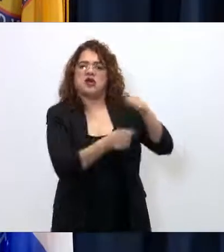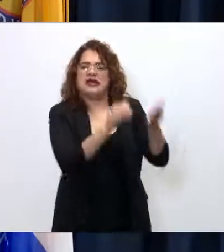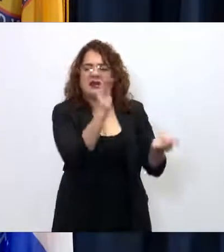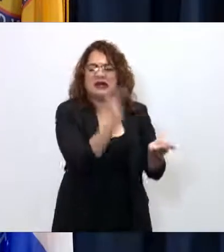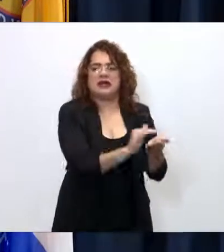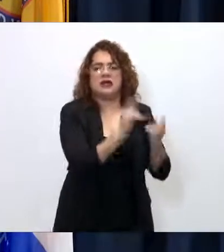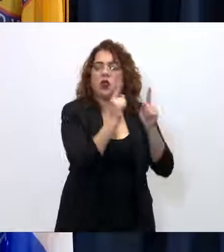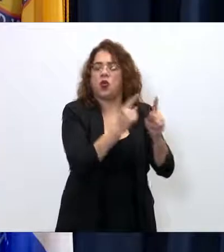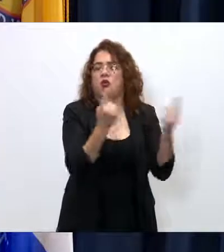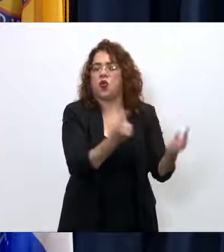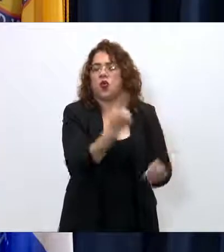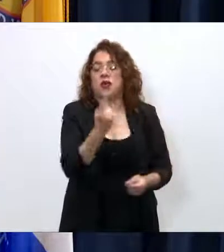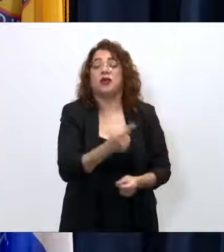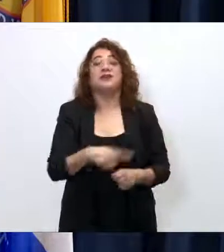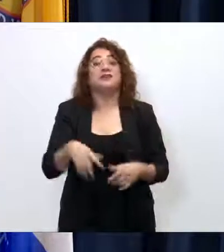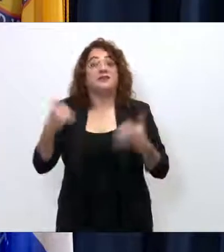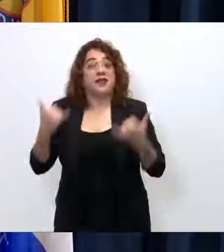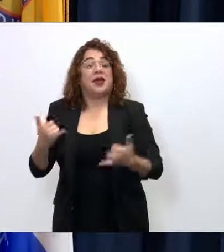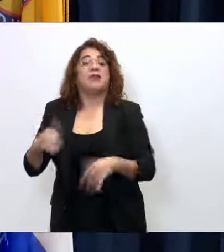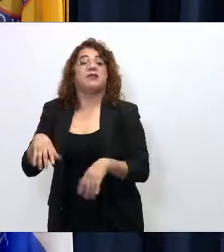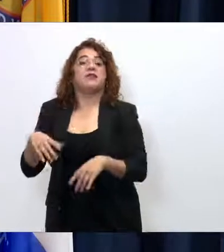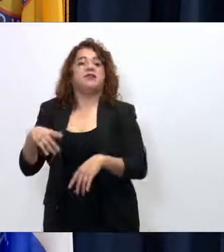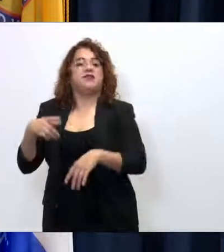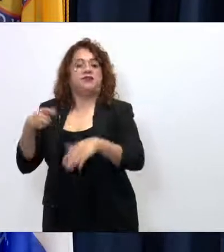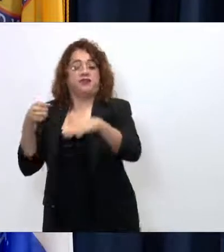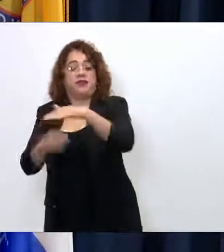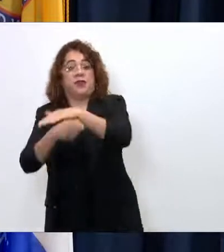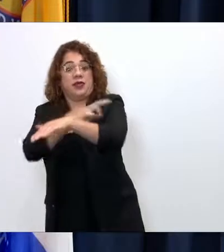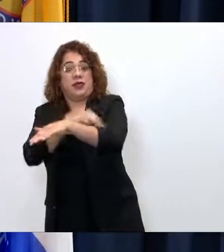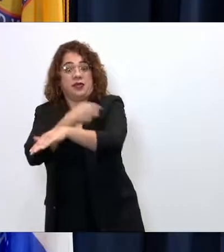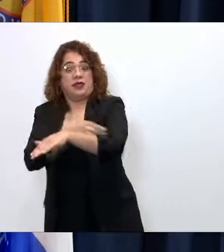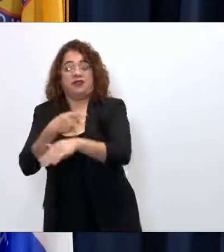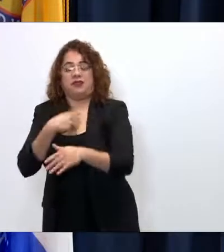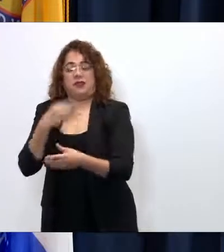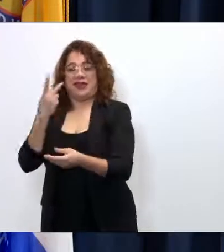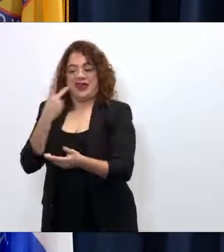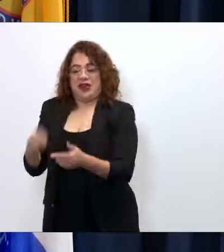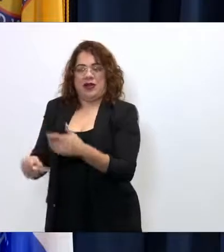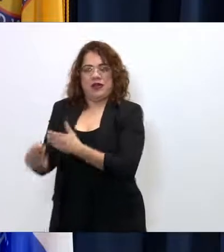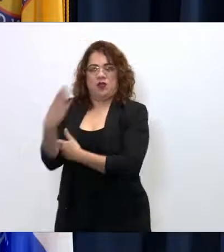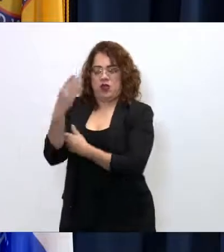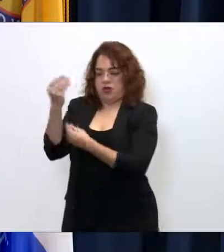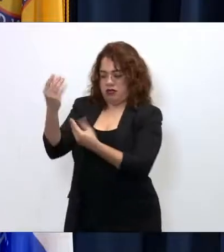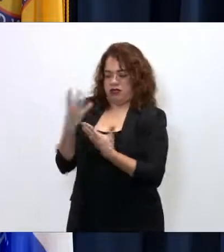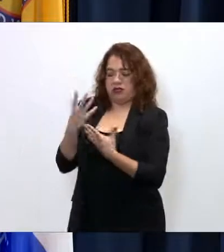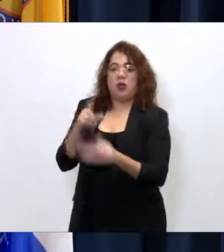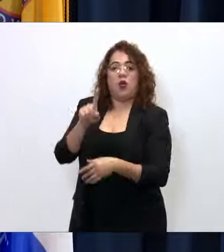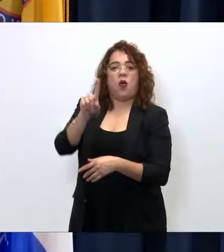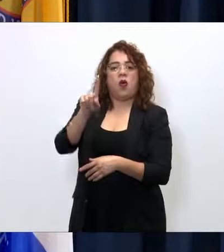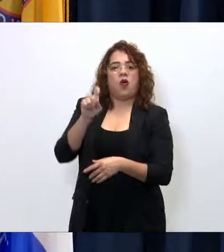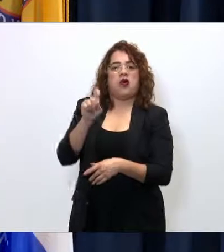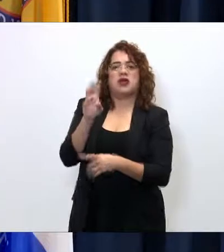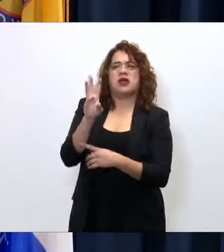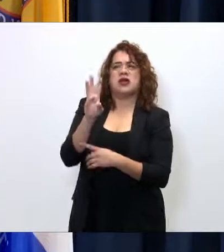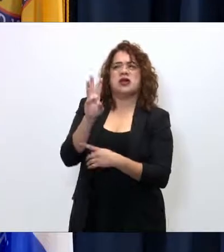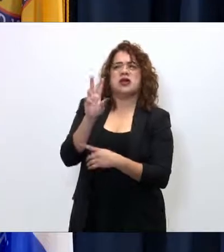The exciting news is that as of this morning, we have had over